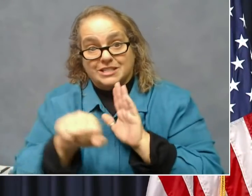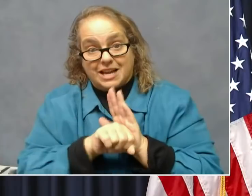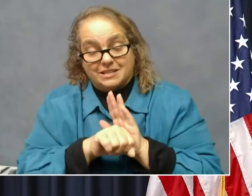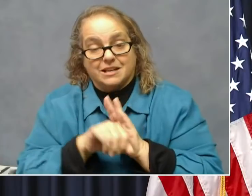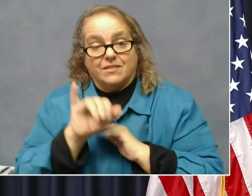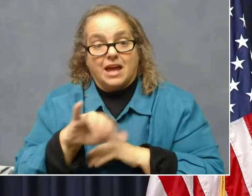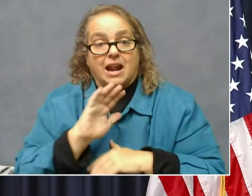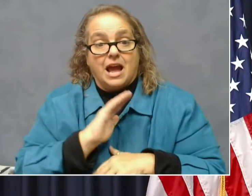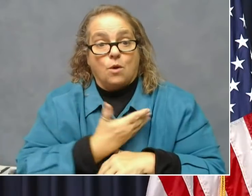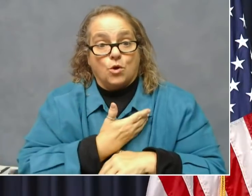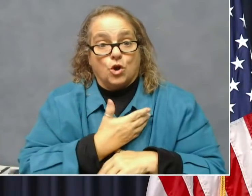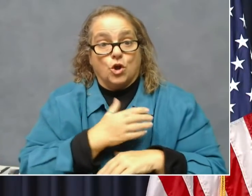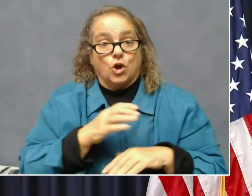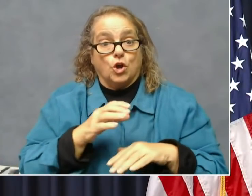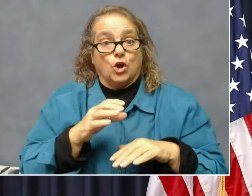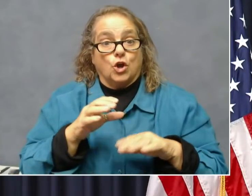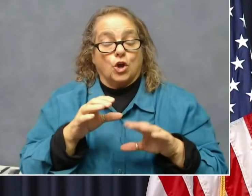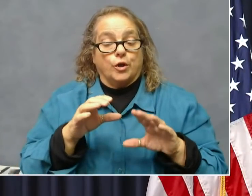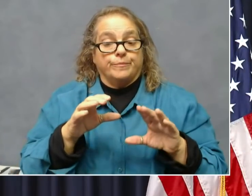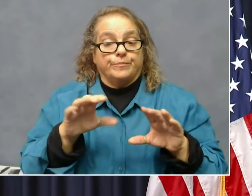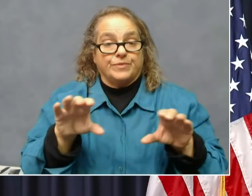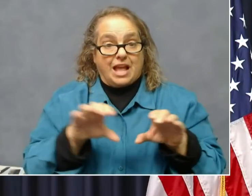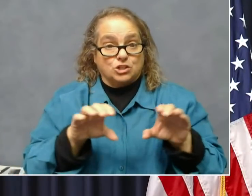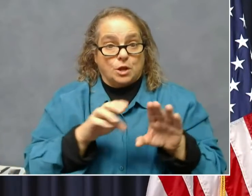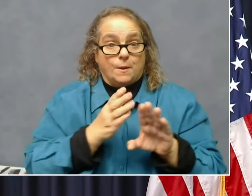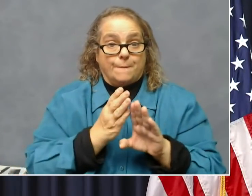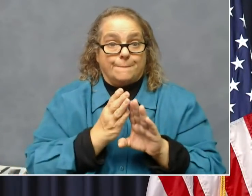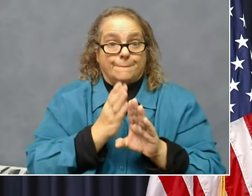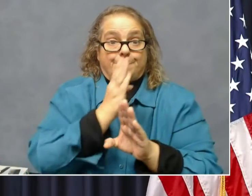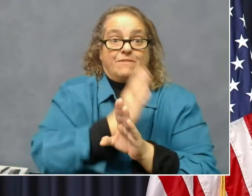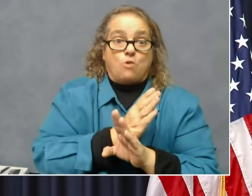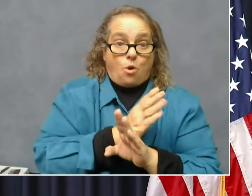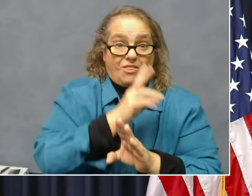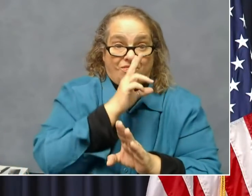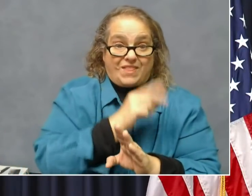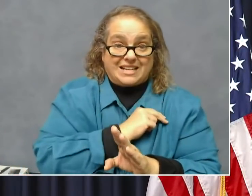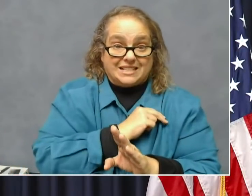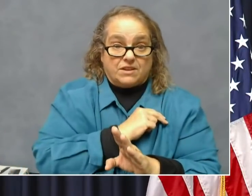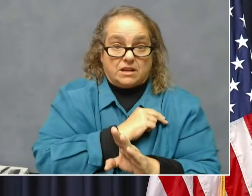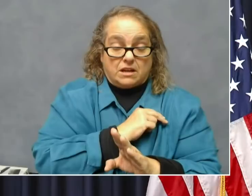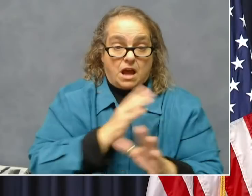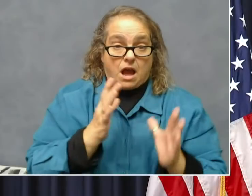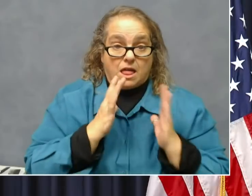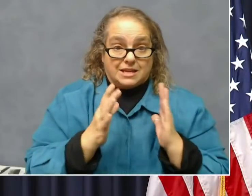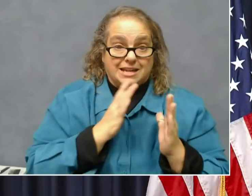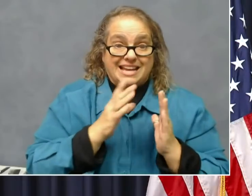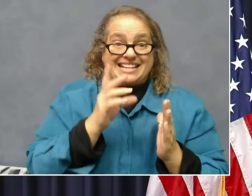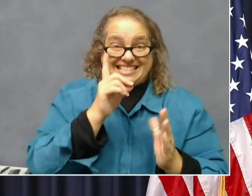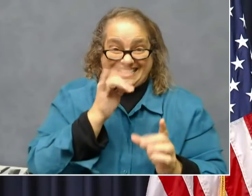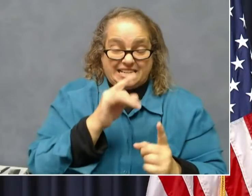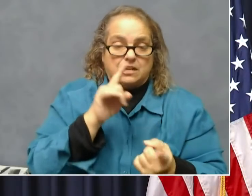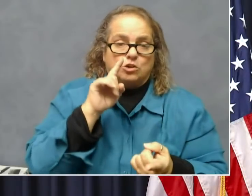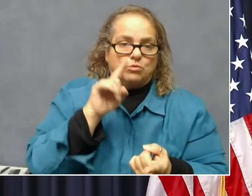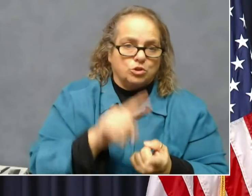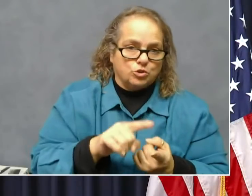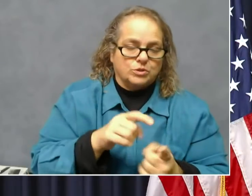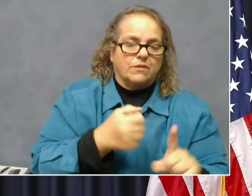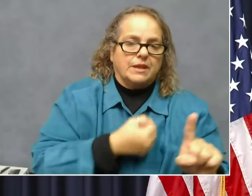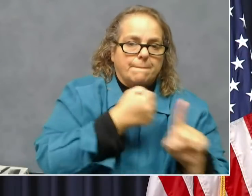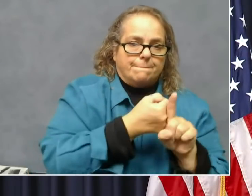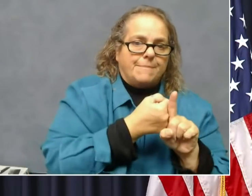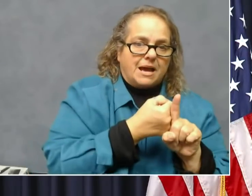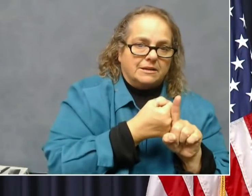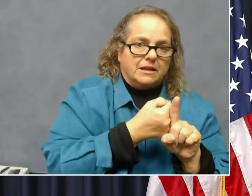actions taken before the Thanksgiving holiday blunted the impact that it could have